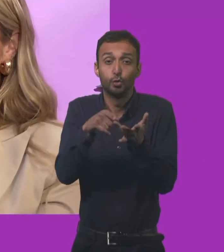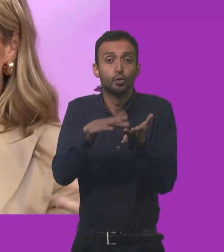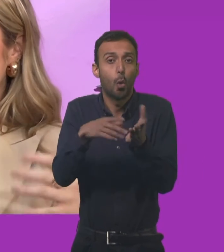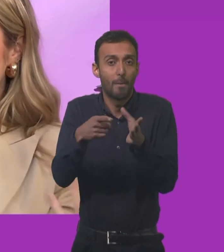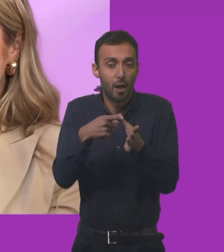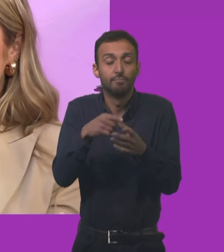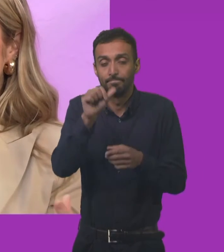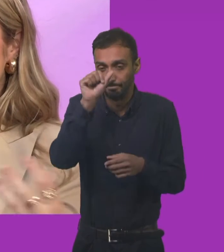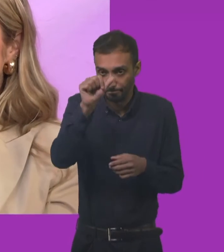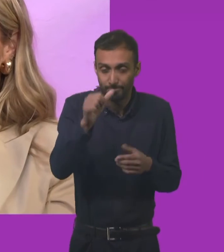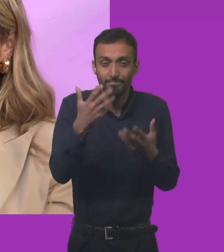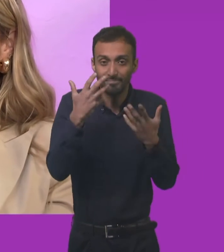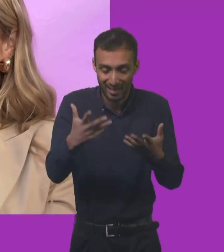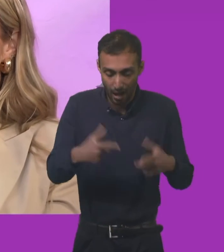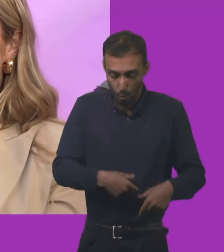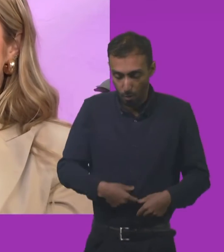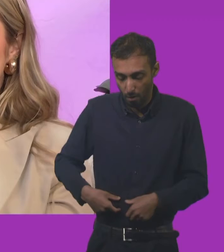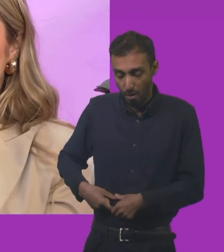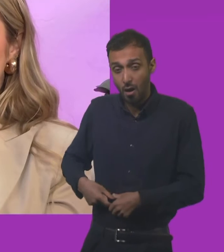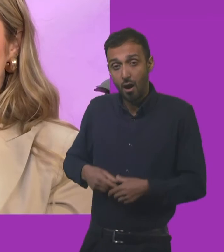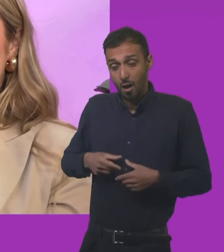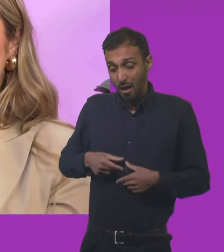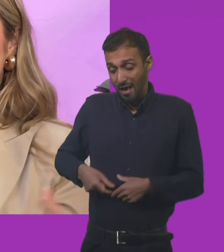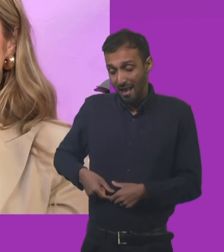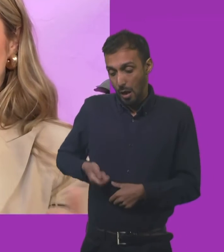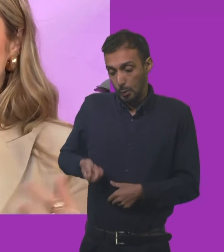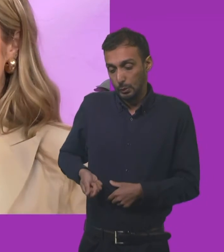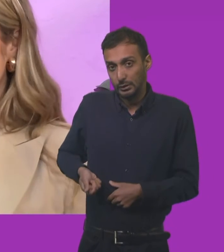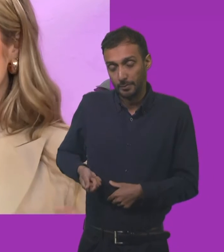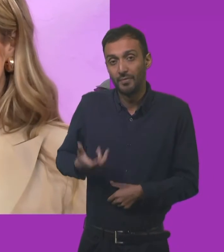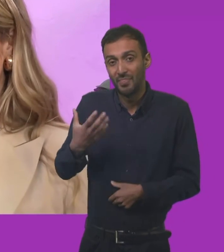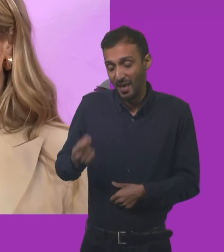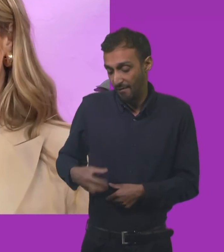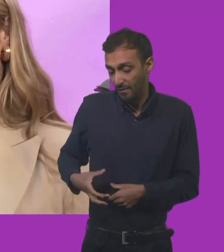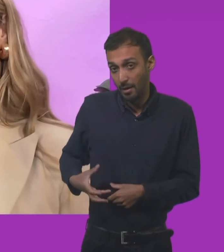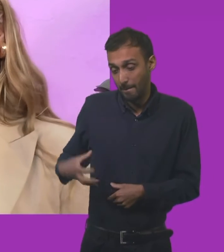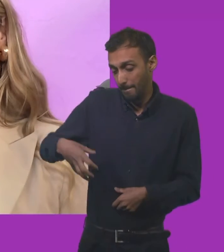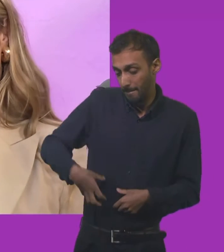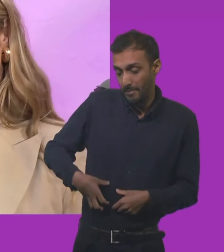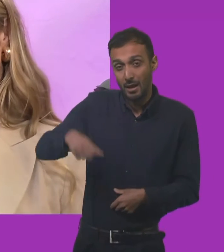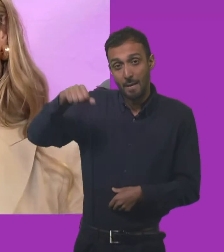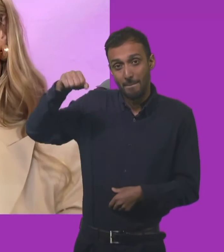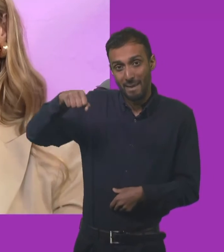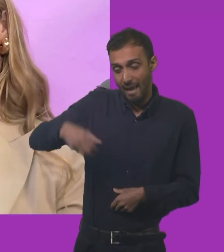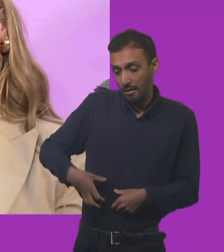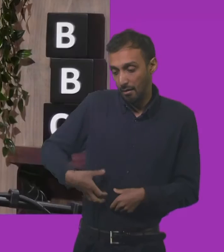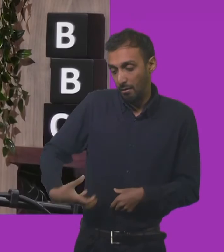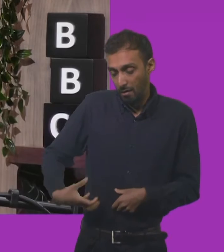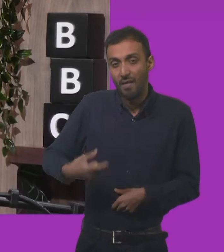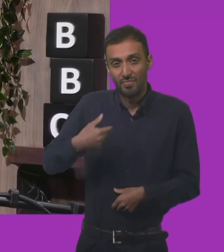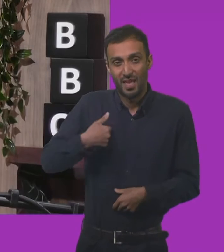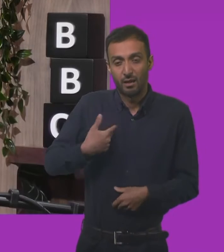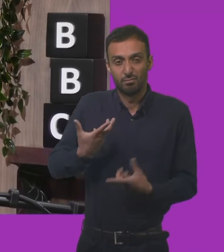intestine sticks outside of my stomach, and I have a stoma bag over the top which collects my waste.